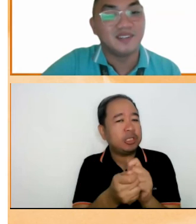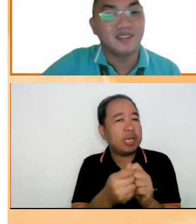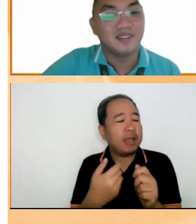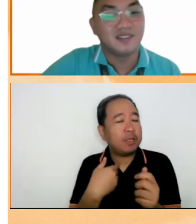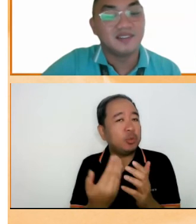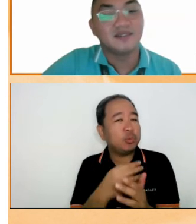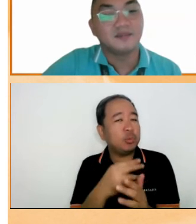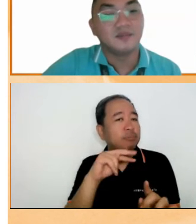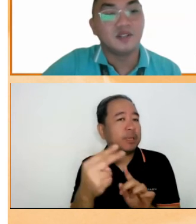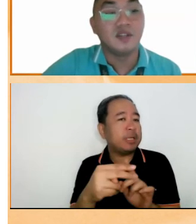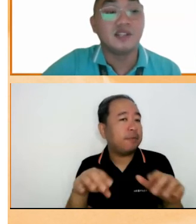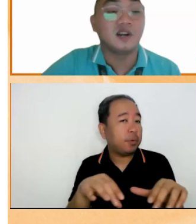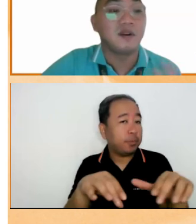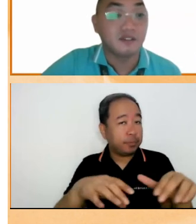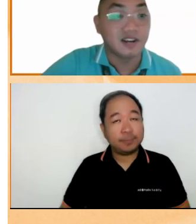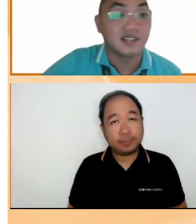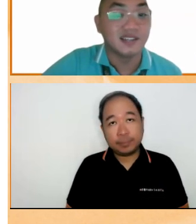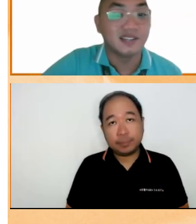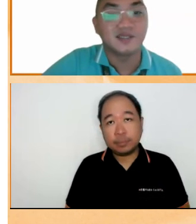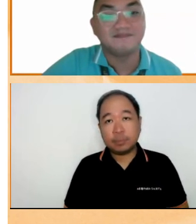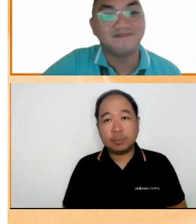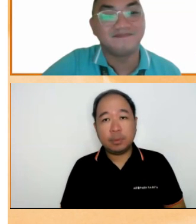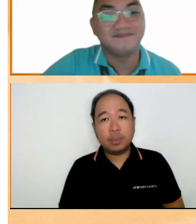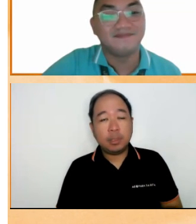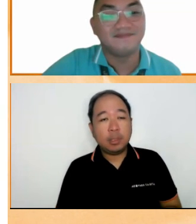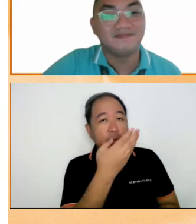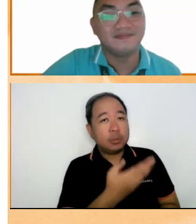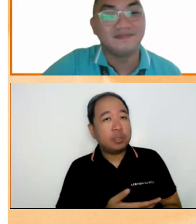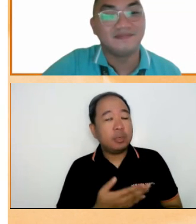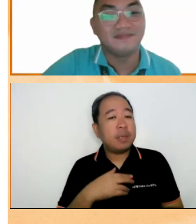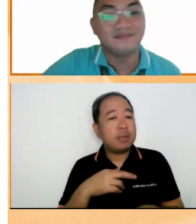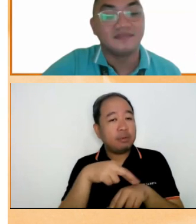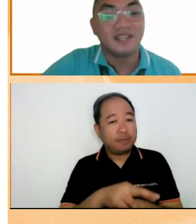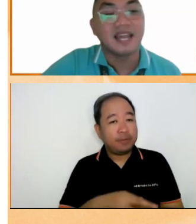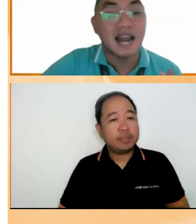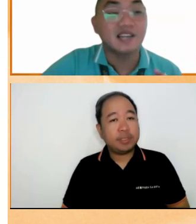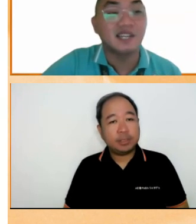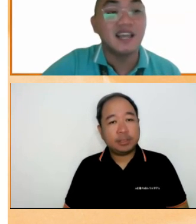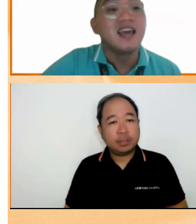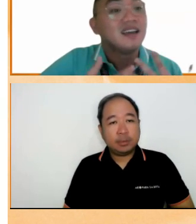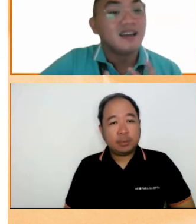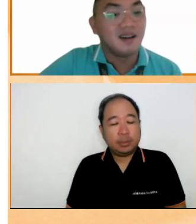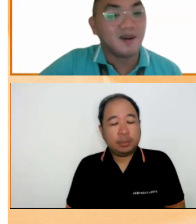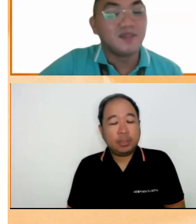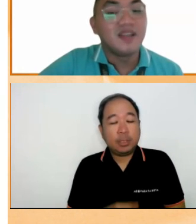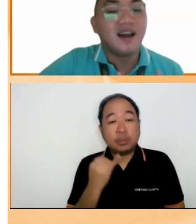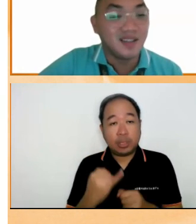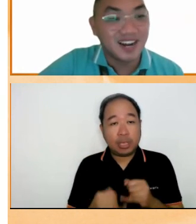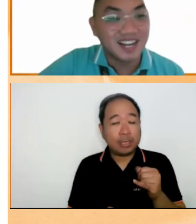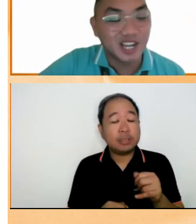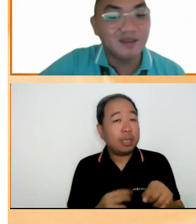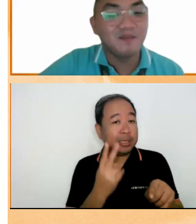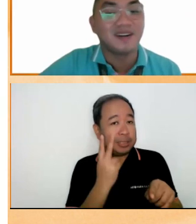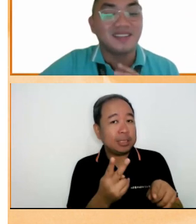doing things. So these are my references. And lastly,